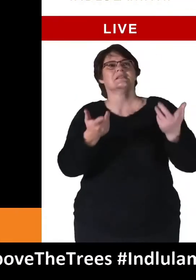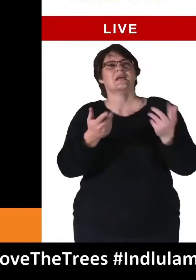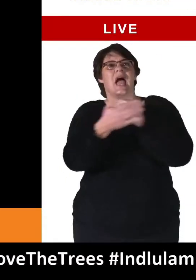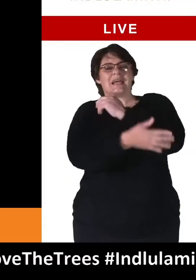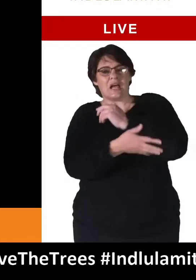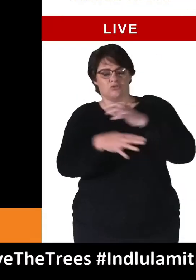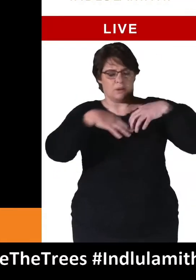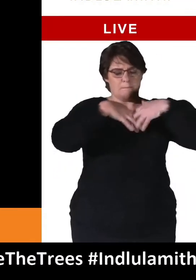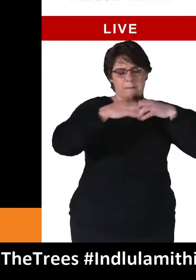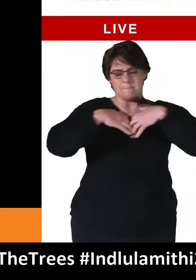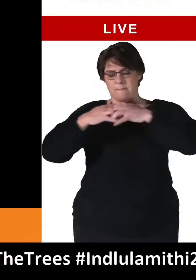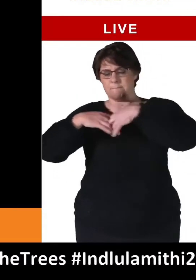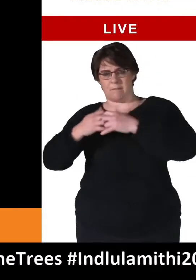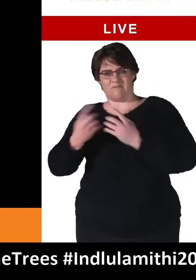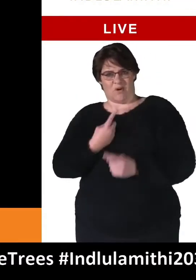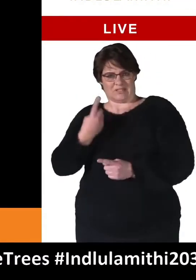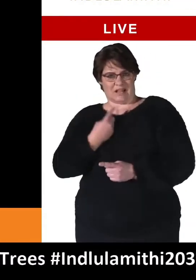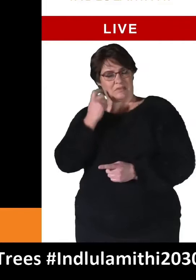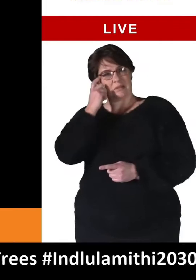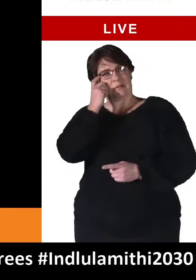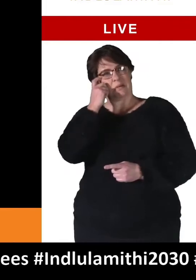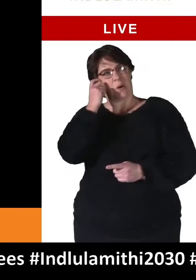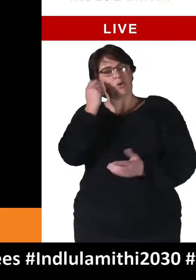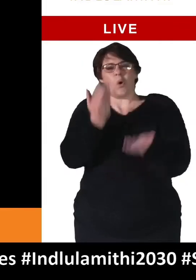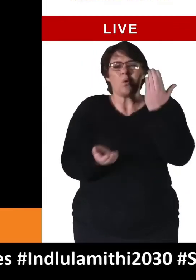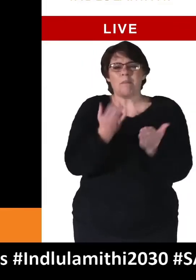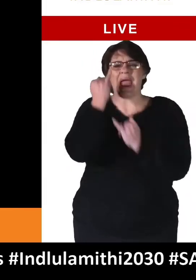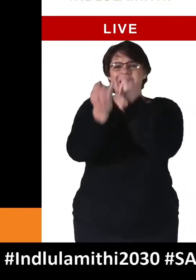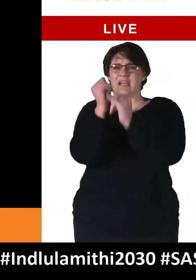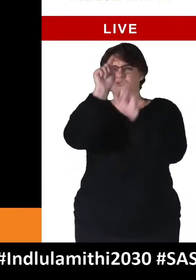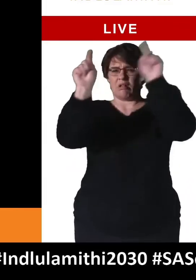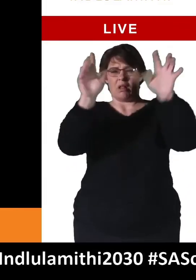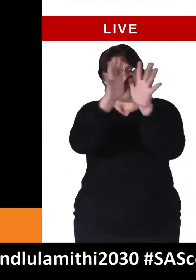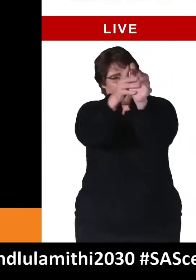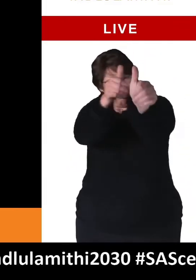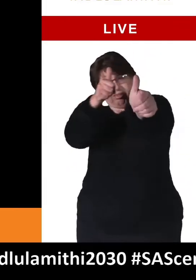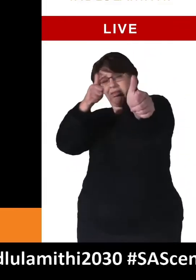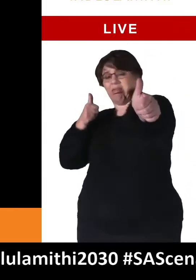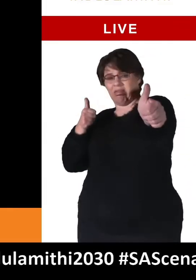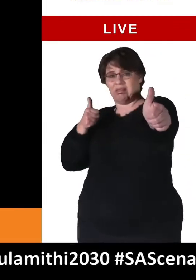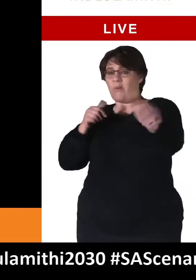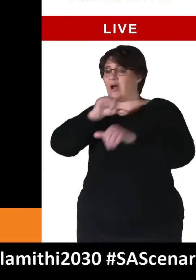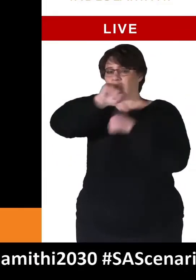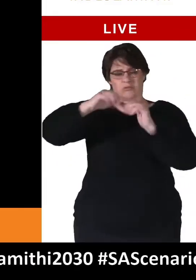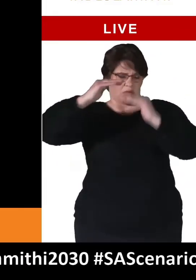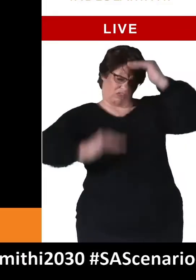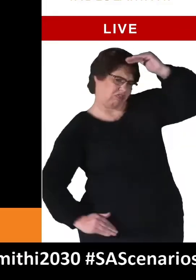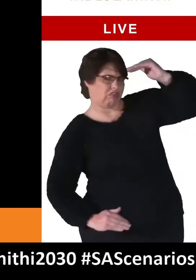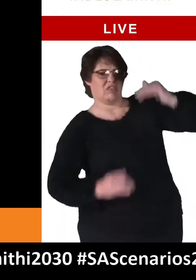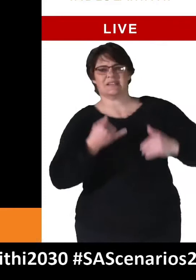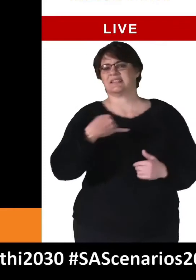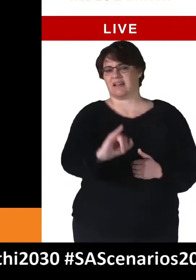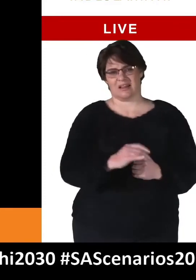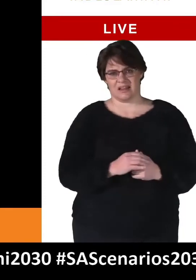country has set for ourselves, as well as international comparisons, we're very far behind on social inequality. So the